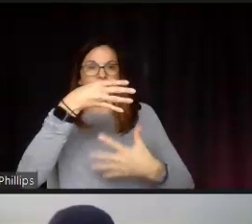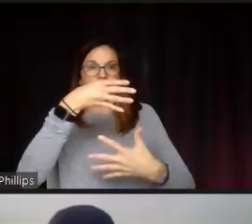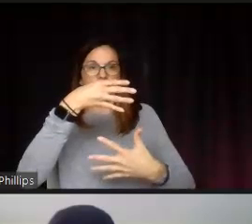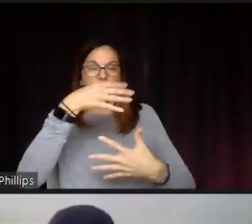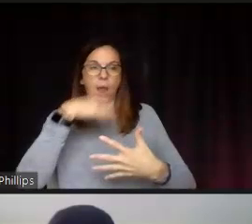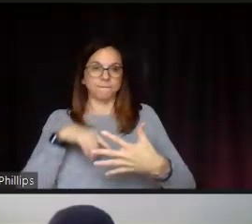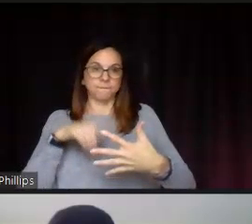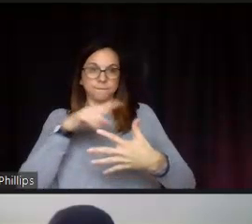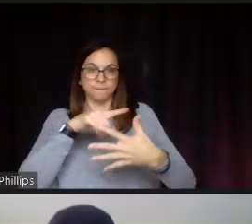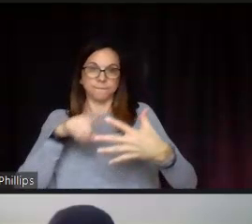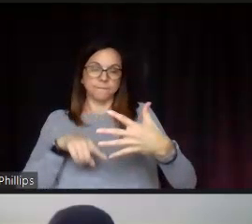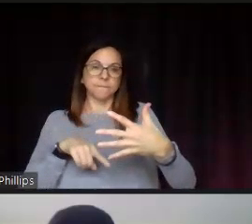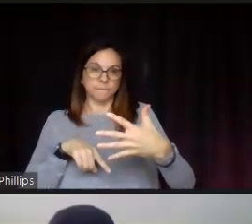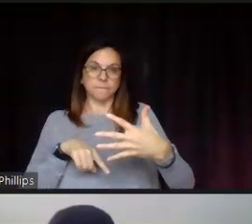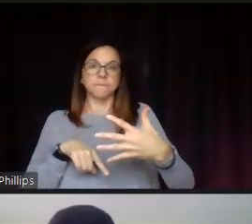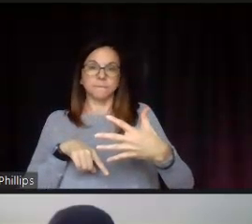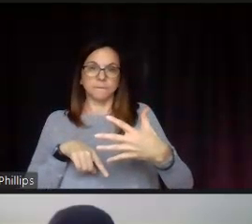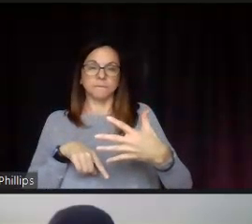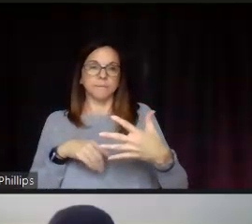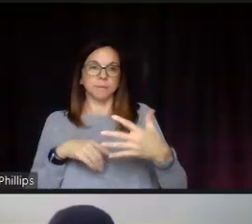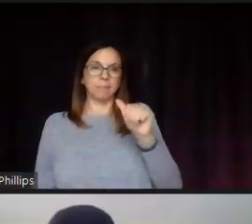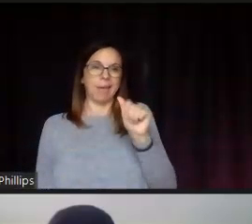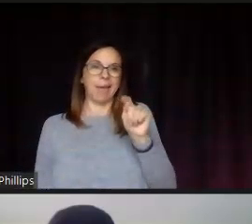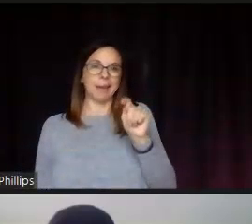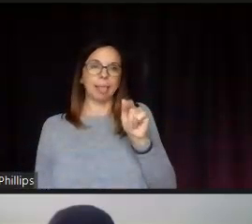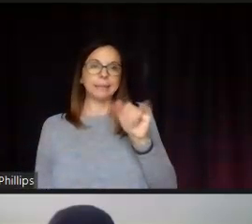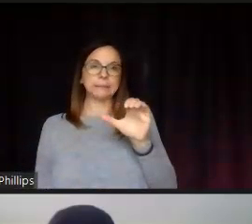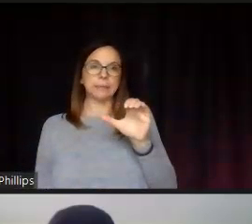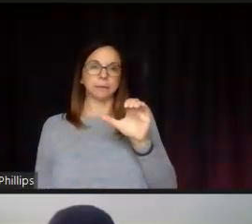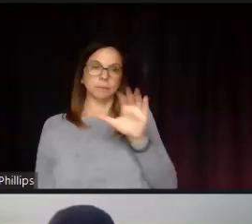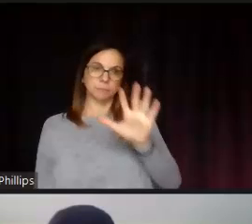furthest south along the Atlantic coast.